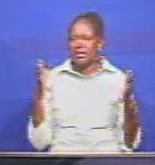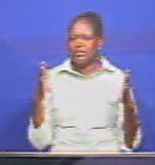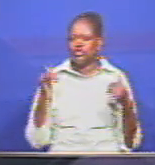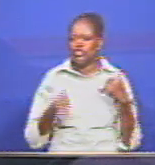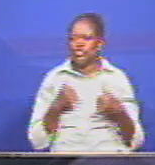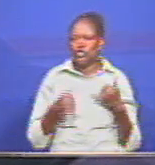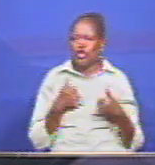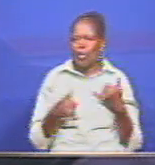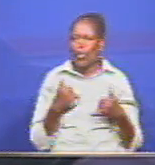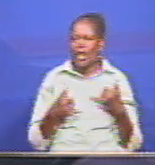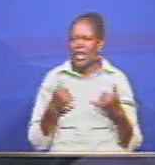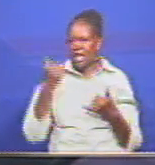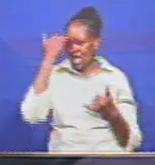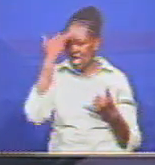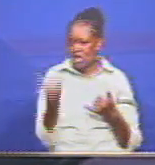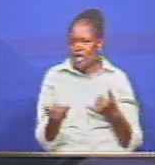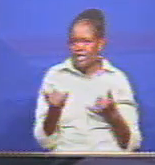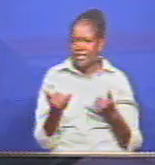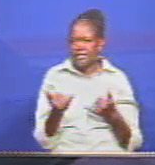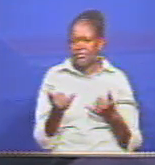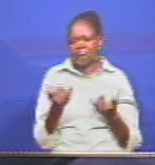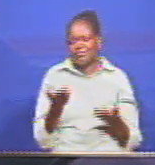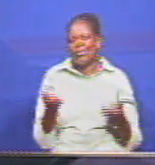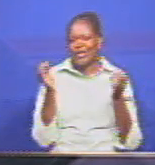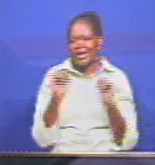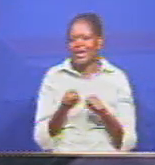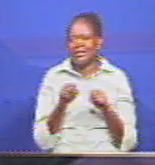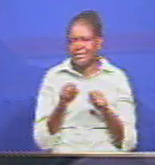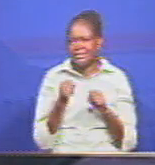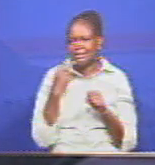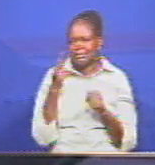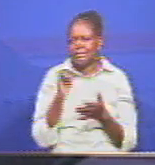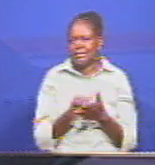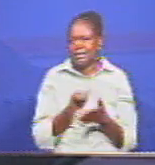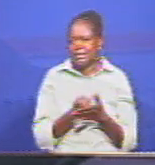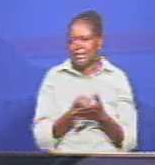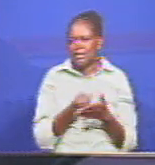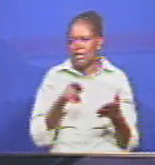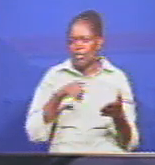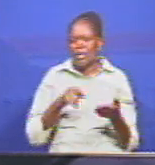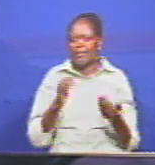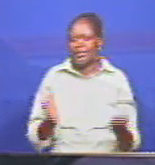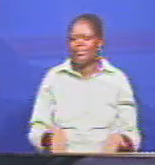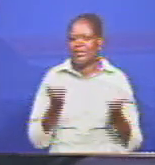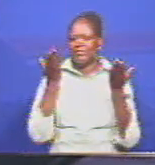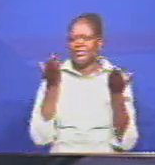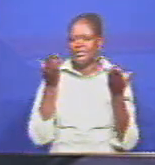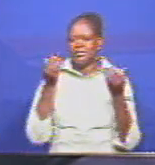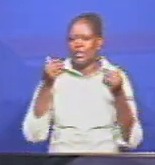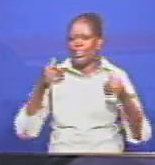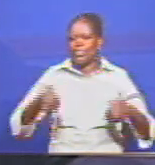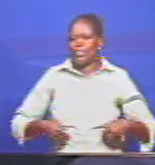joy, because at least we are able to see that we are uplifting mm-hmm. the young